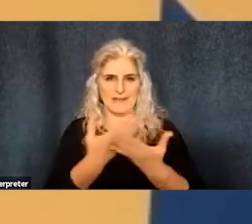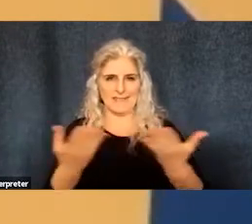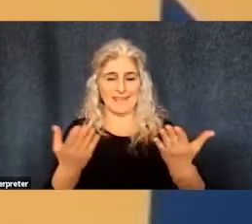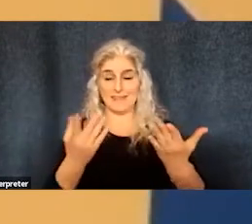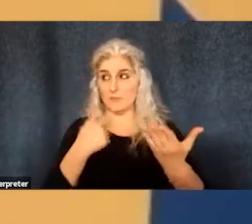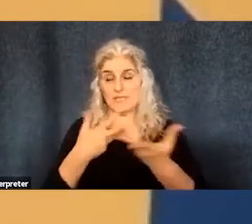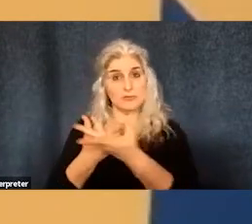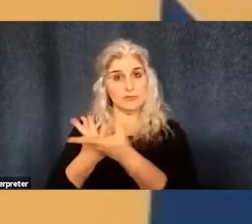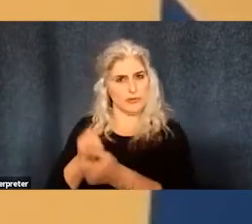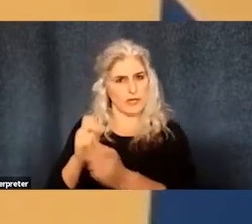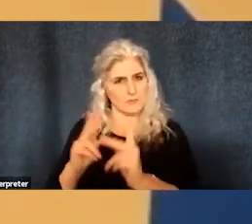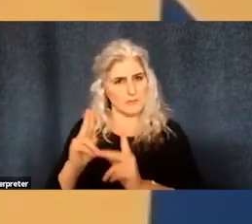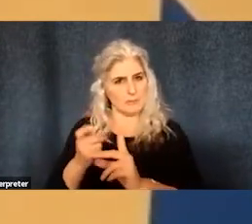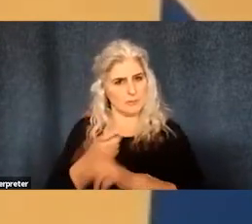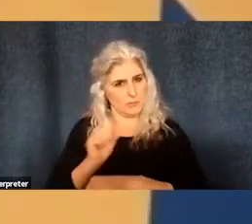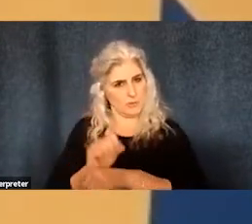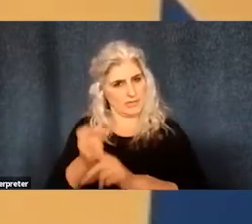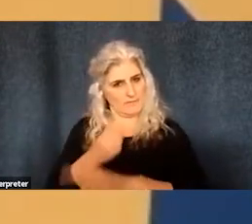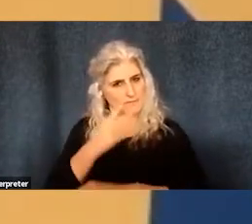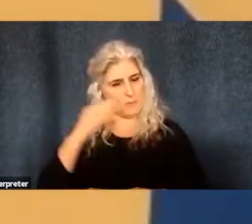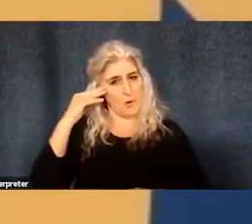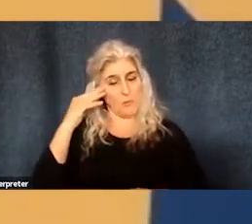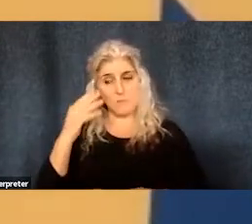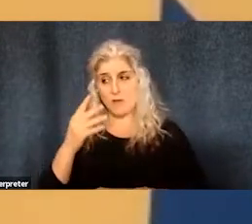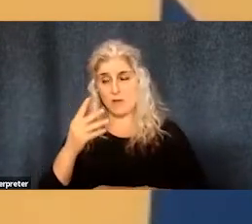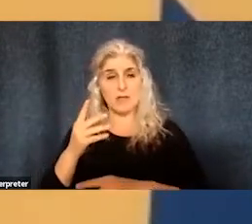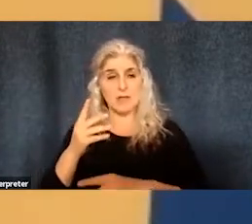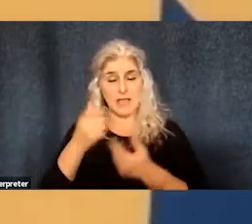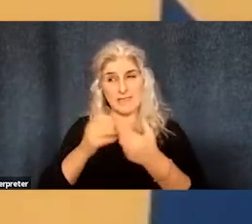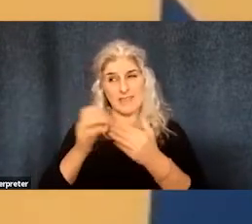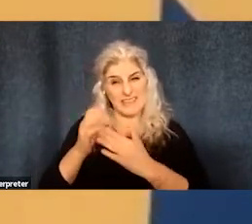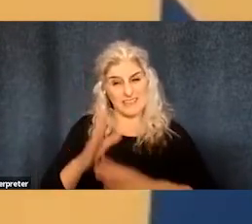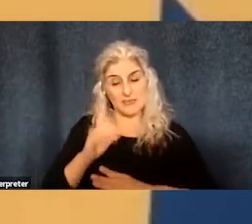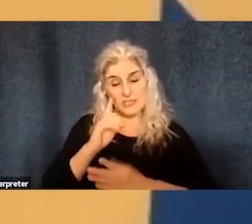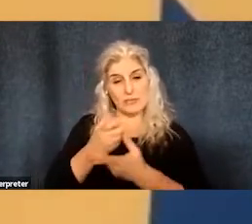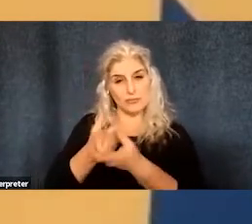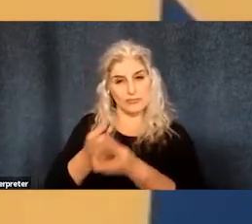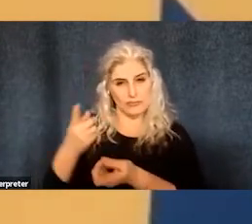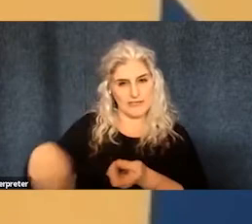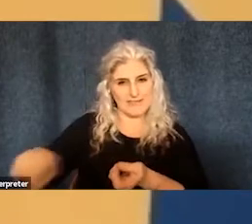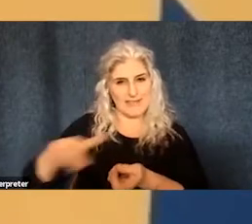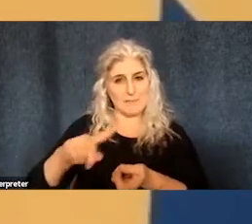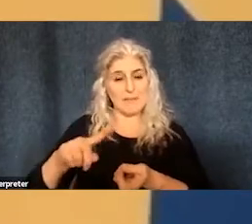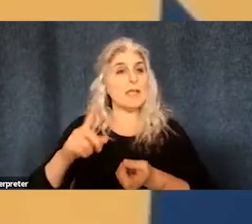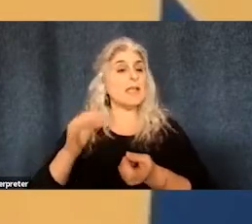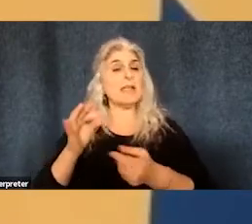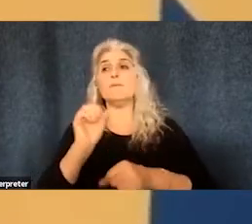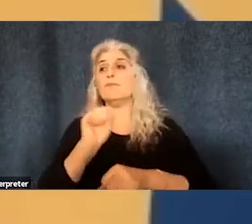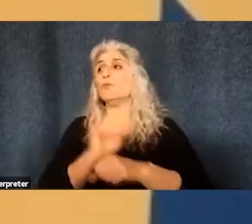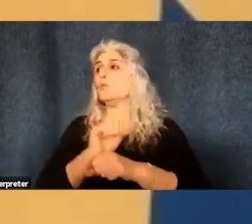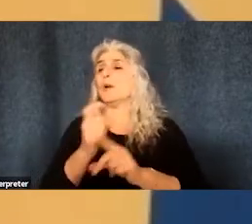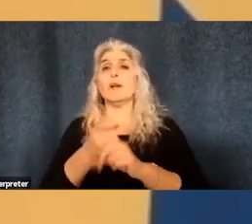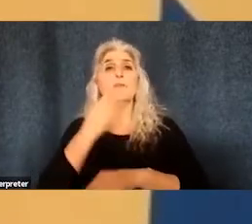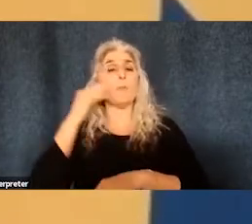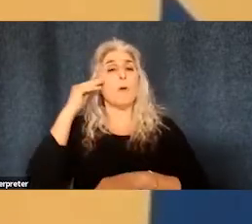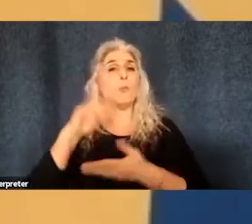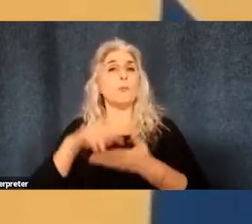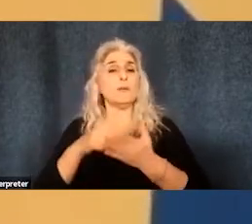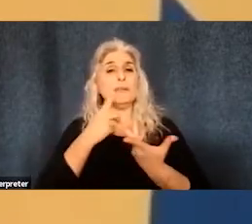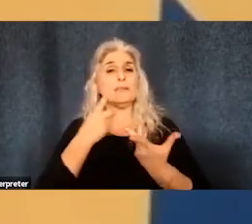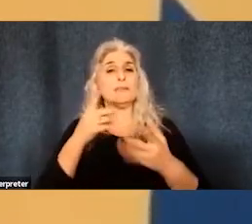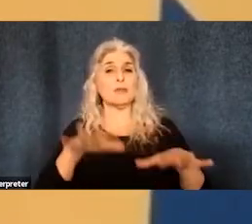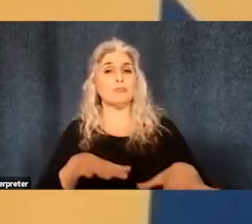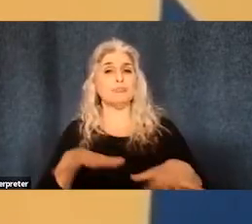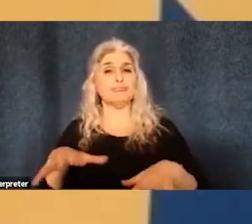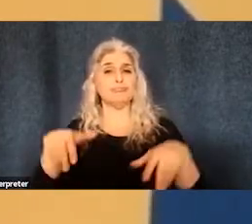productive working from home. Working from home doesn't mean that you're slacking off. You know, and then understanding that they don't have